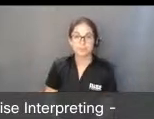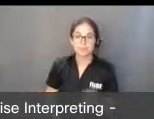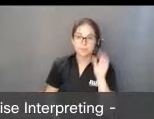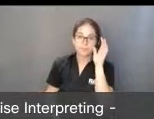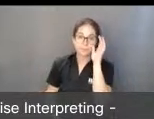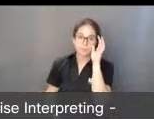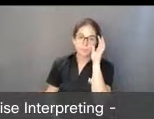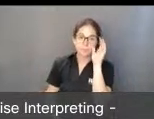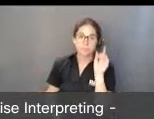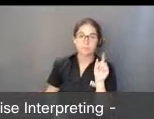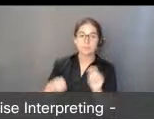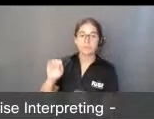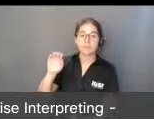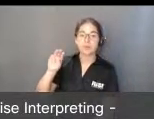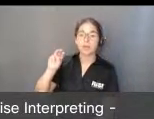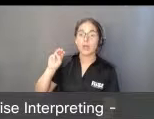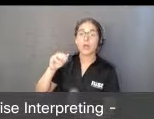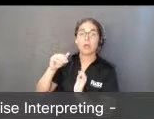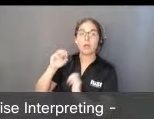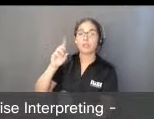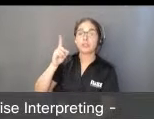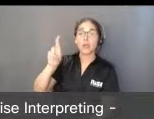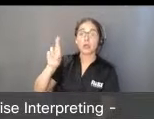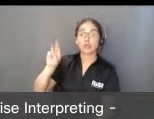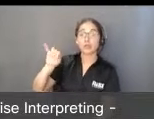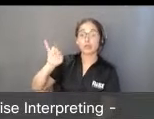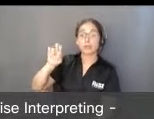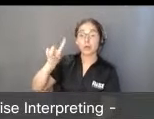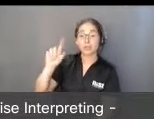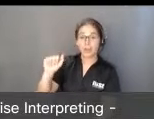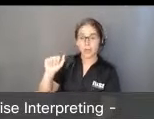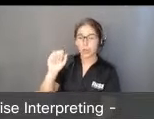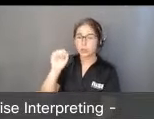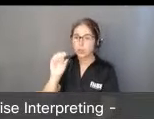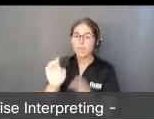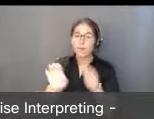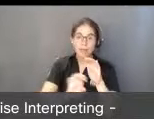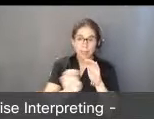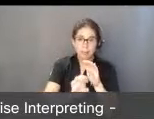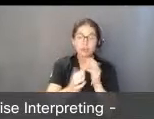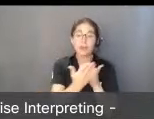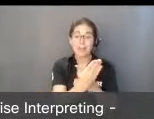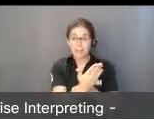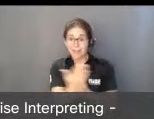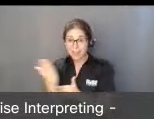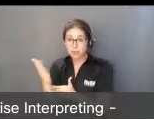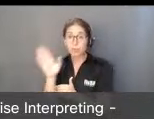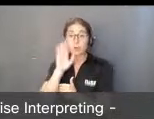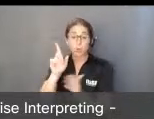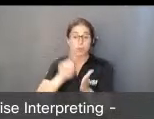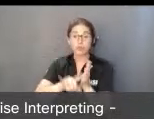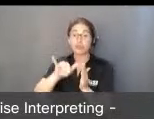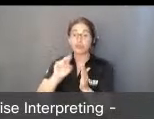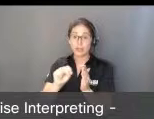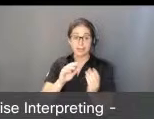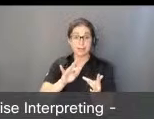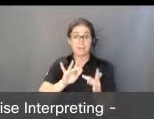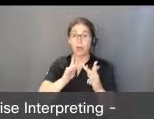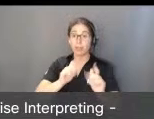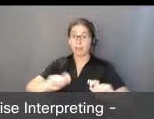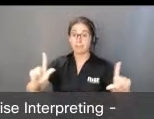elementary, students are gonna be checking in every morning with the teacher right off the bat, 15 minutes, and